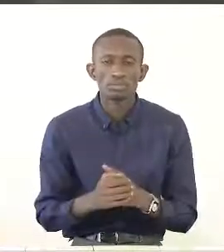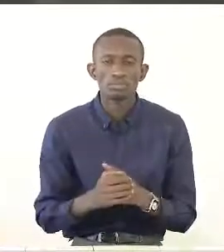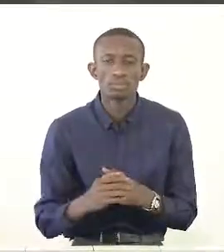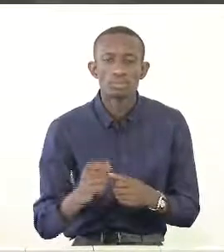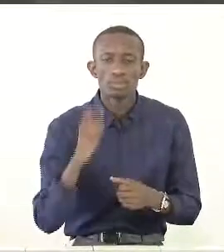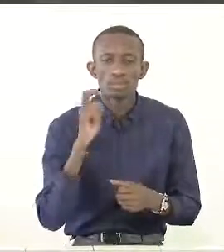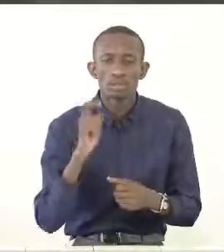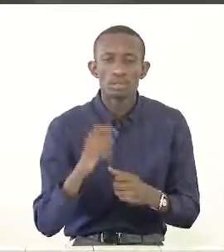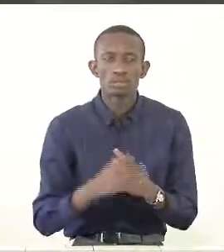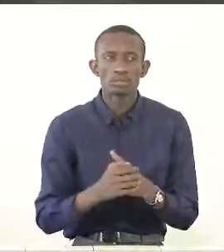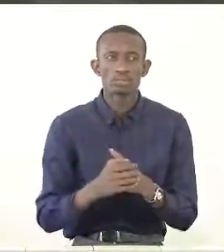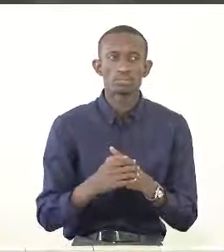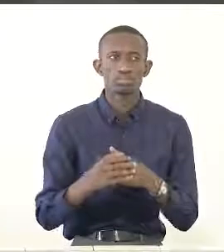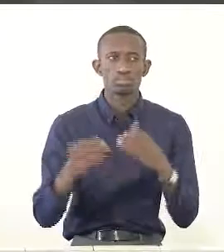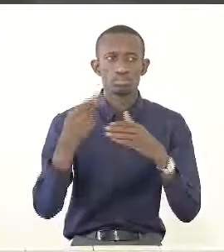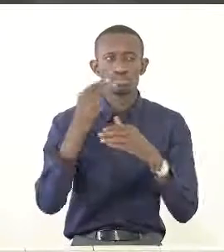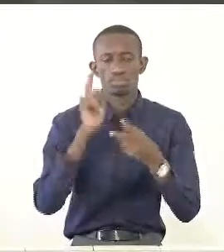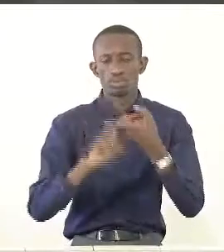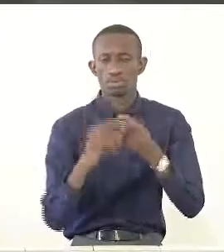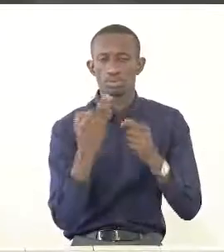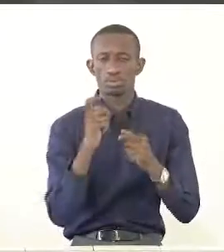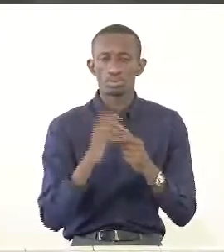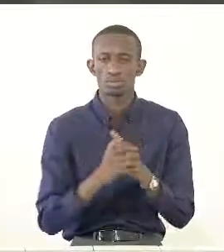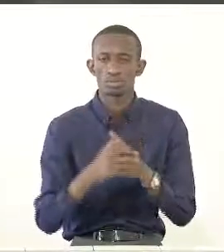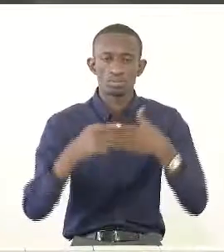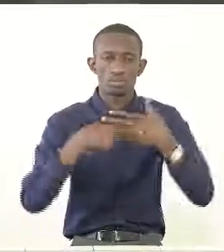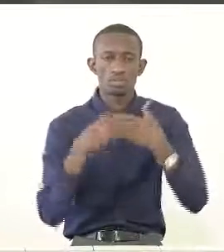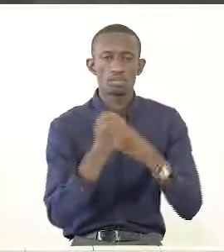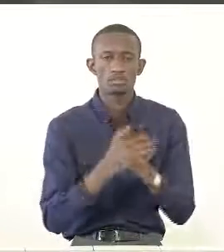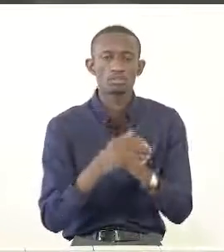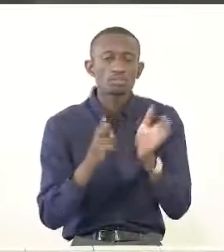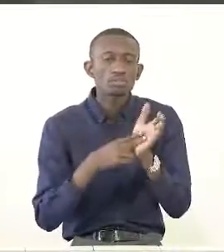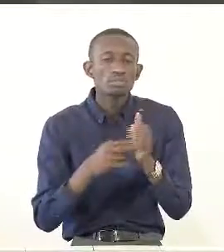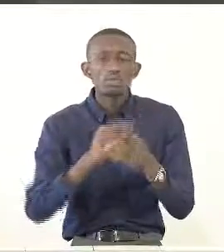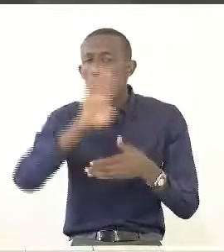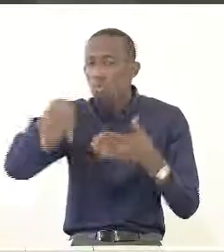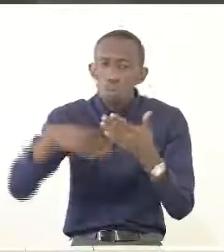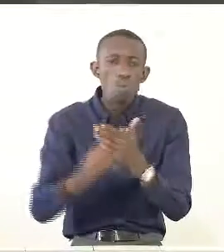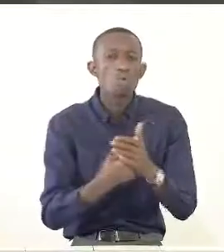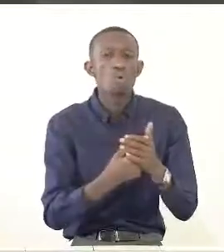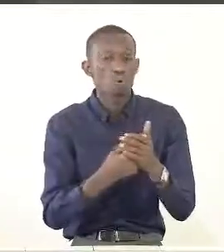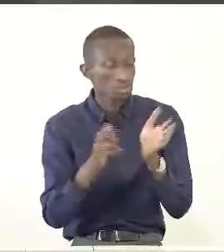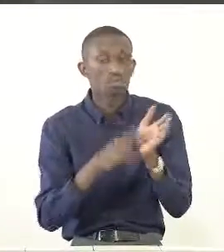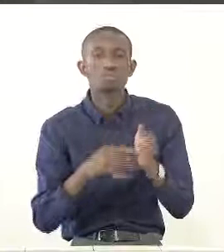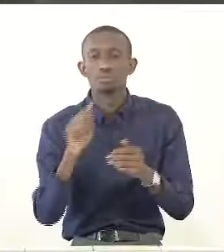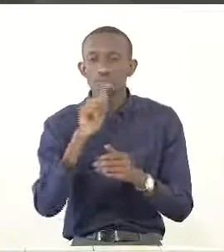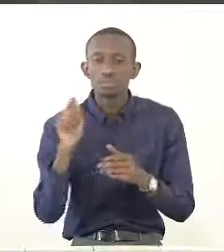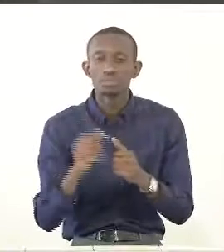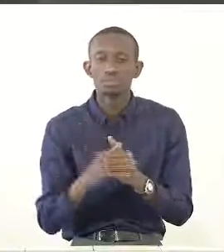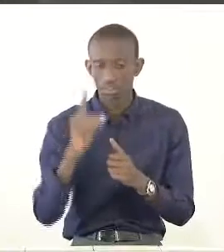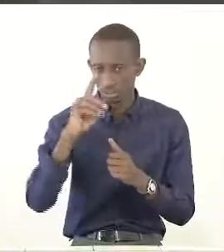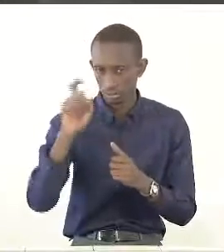x squared plus 3x minus 5, which is equal to integral of all of this dz divided